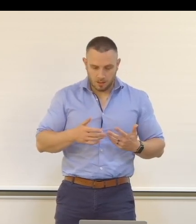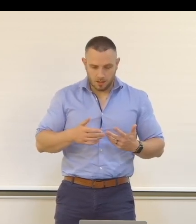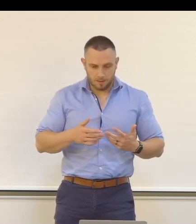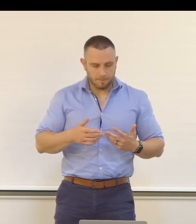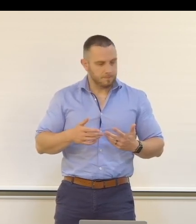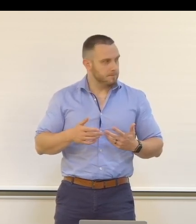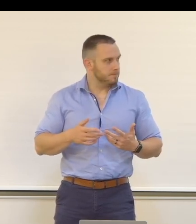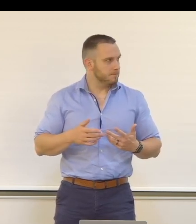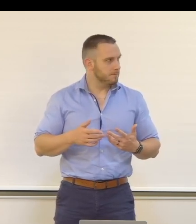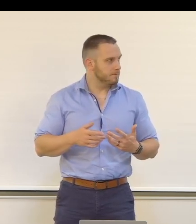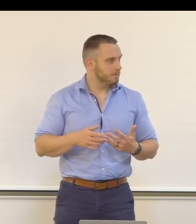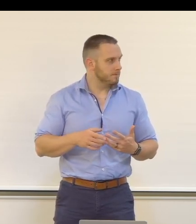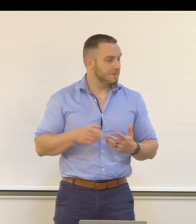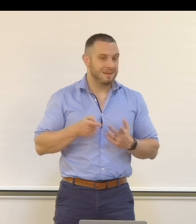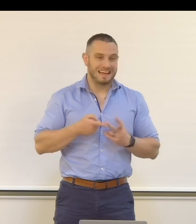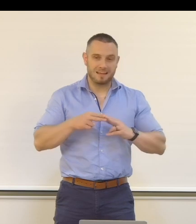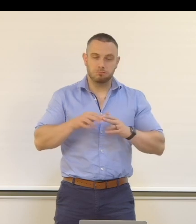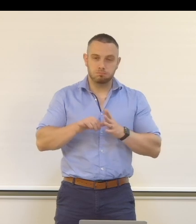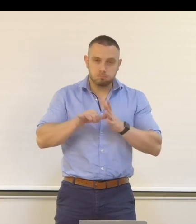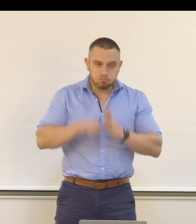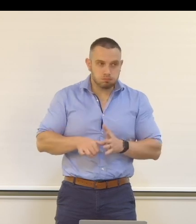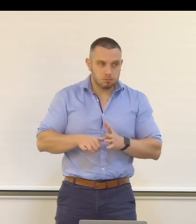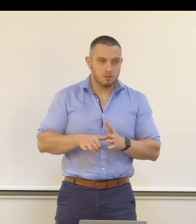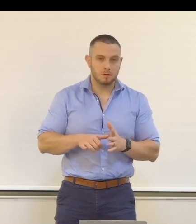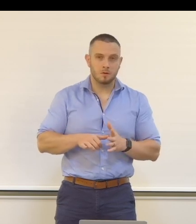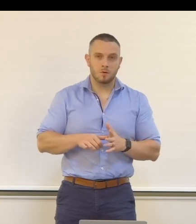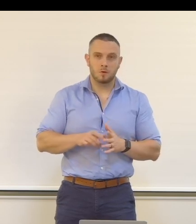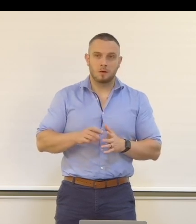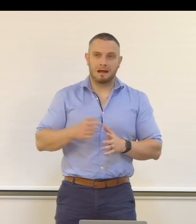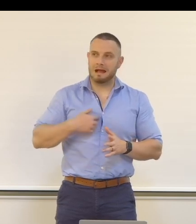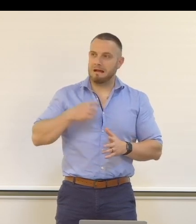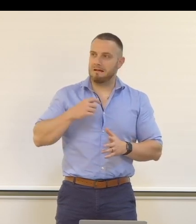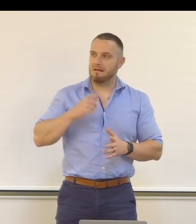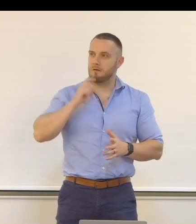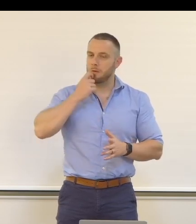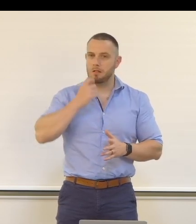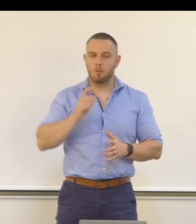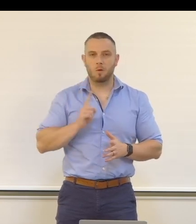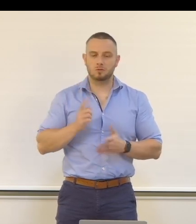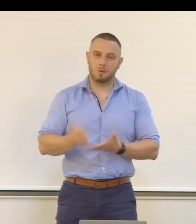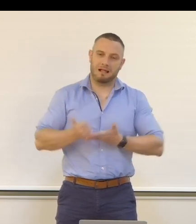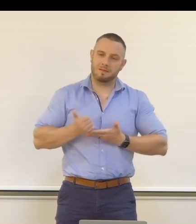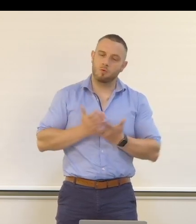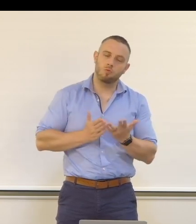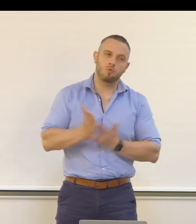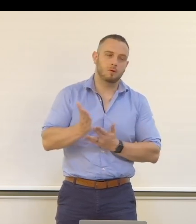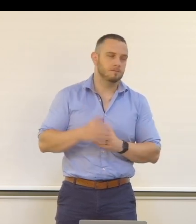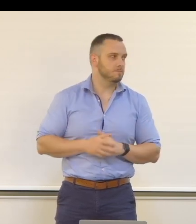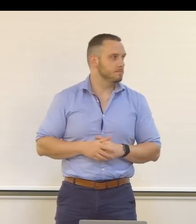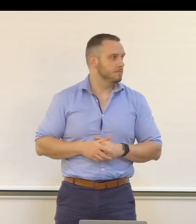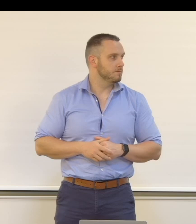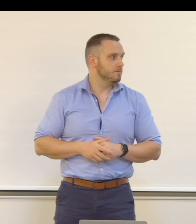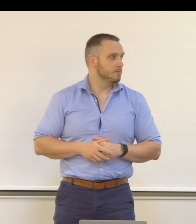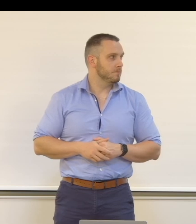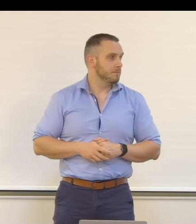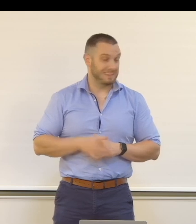And if it gets hard, what will I have to helped me go through. And I think